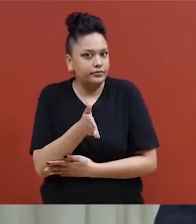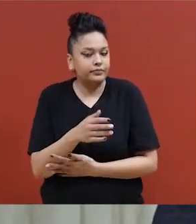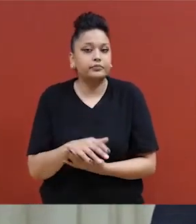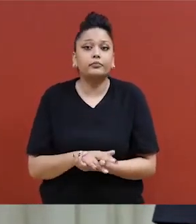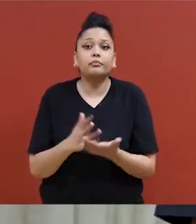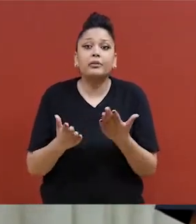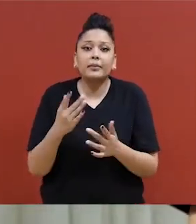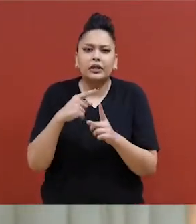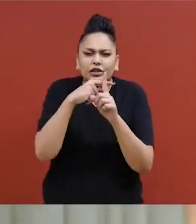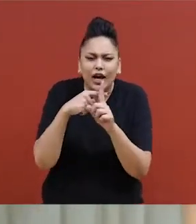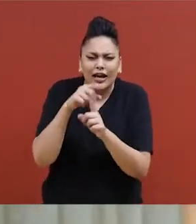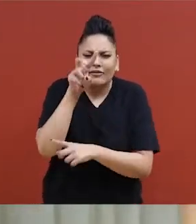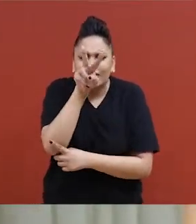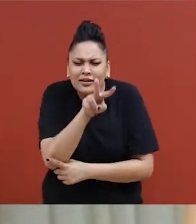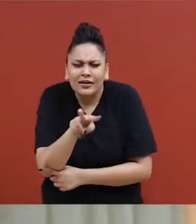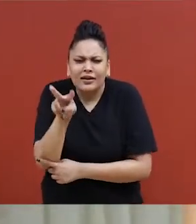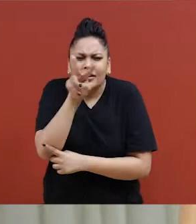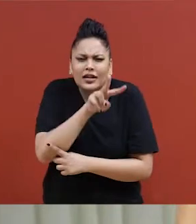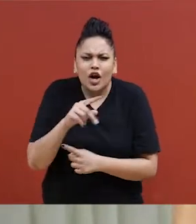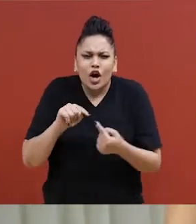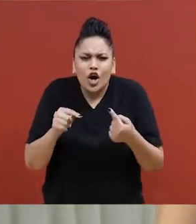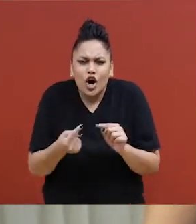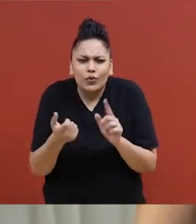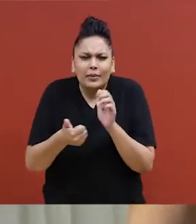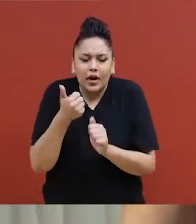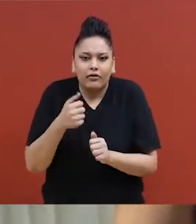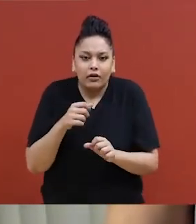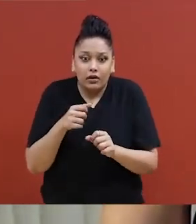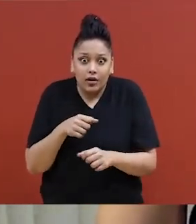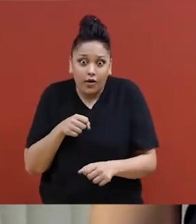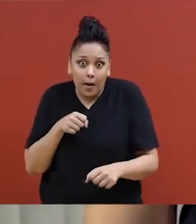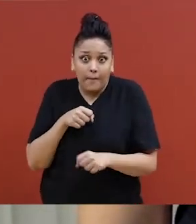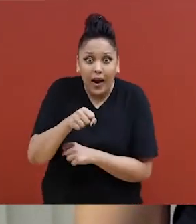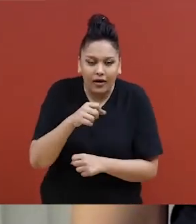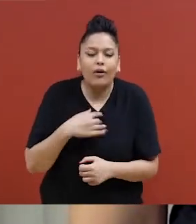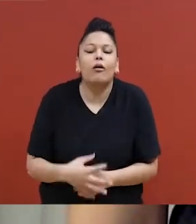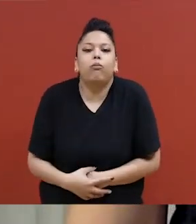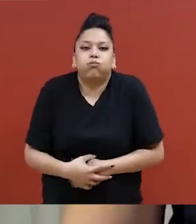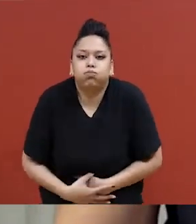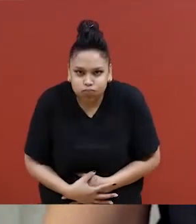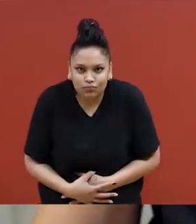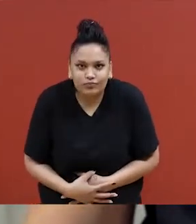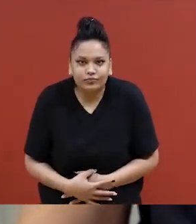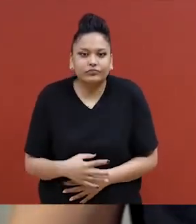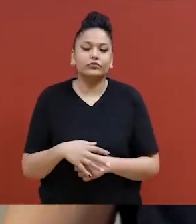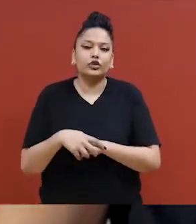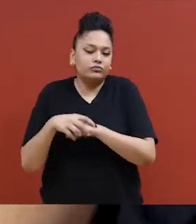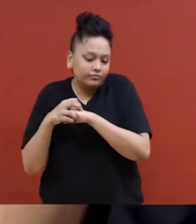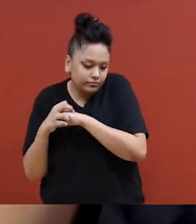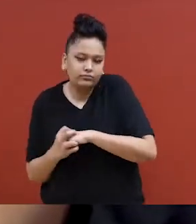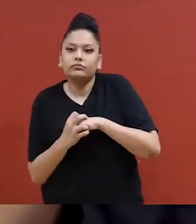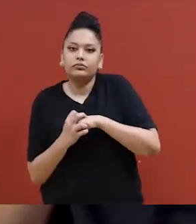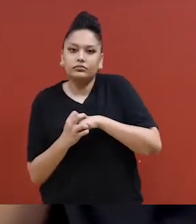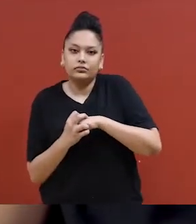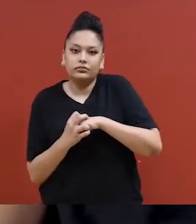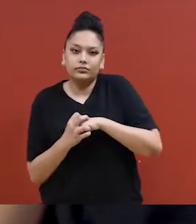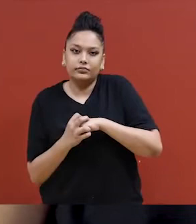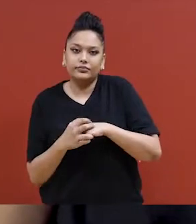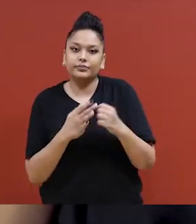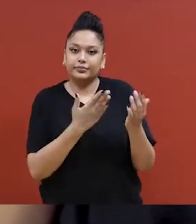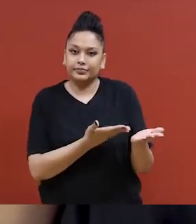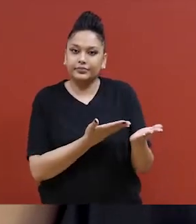choose the abdomen, or I might just knock the wind out of them. Coming up and through the attacker's